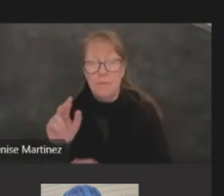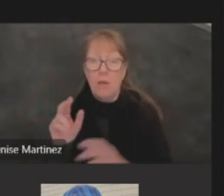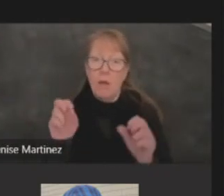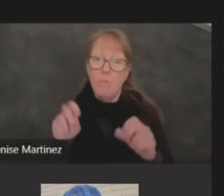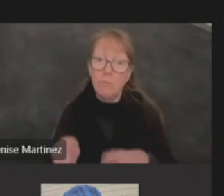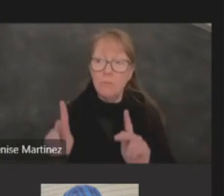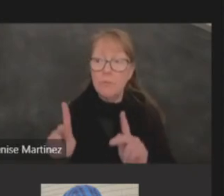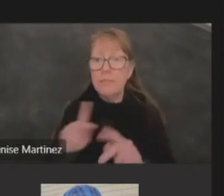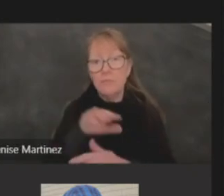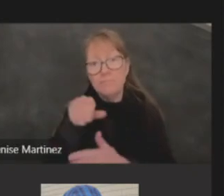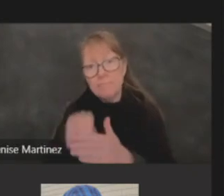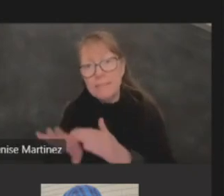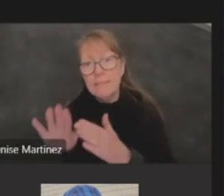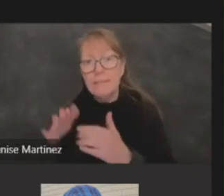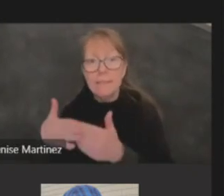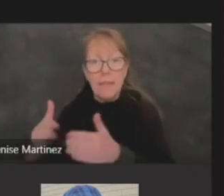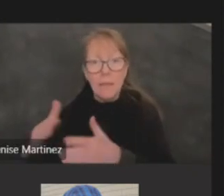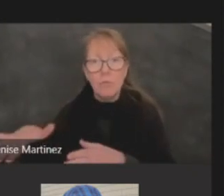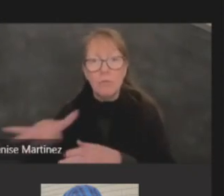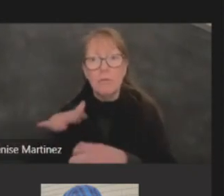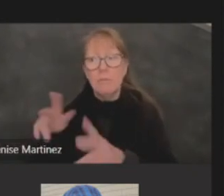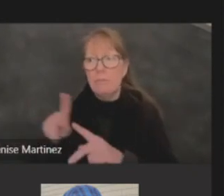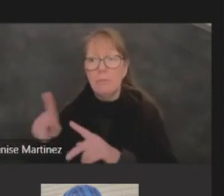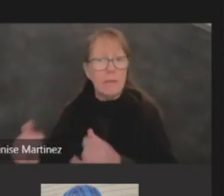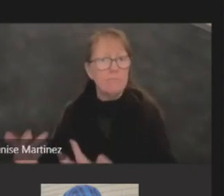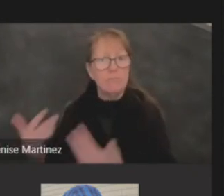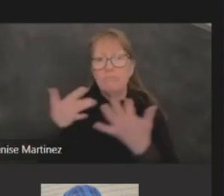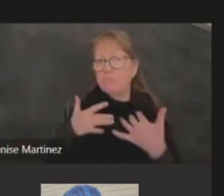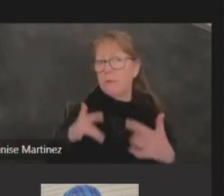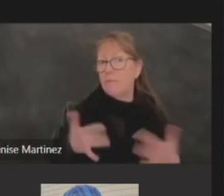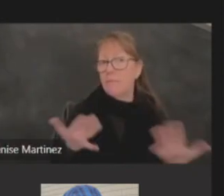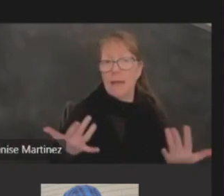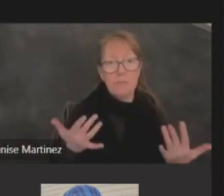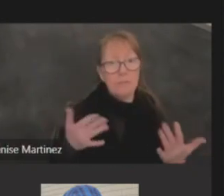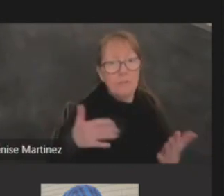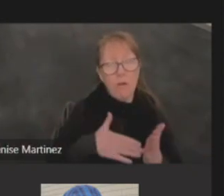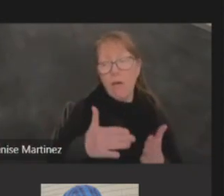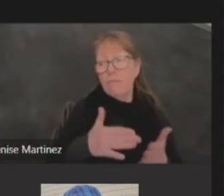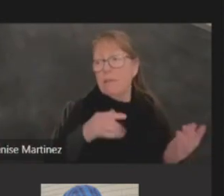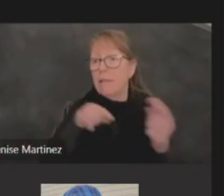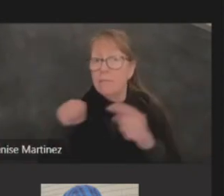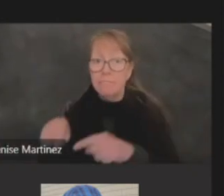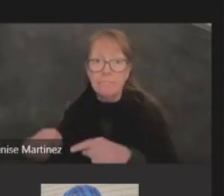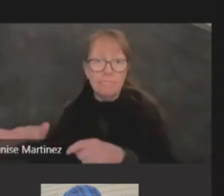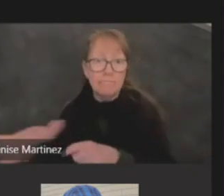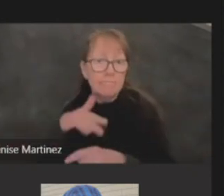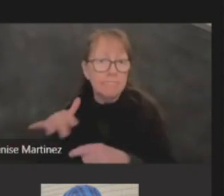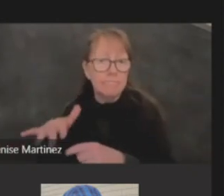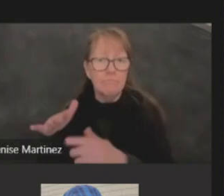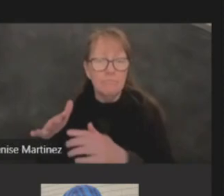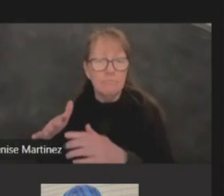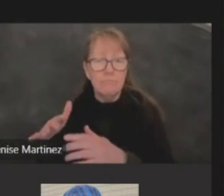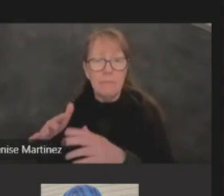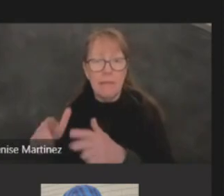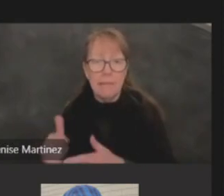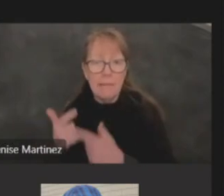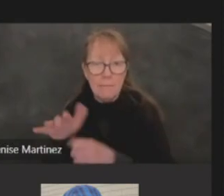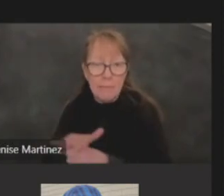their neighborhoods, residents who don't come out to our events, residents who may be busy with families or working